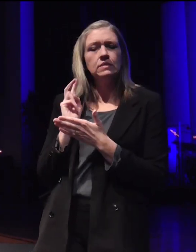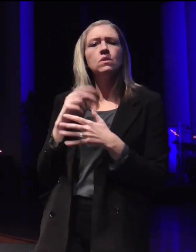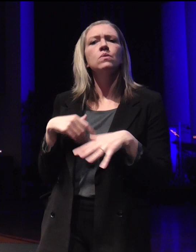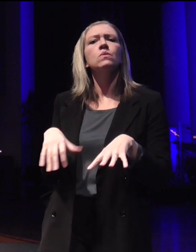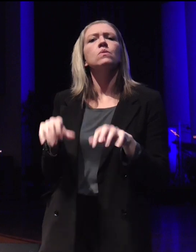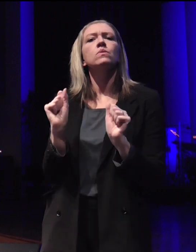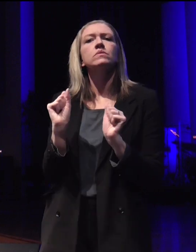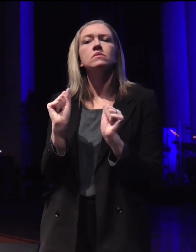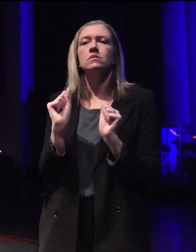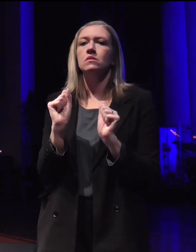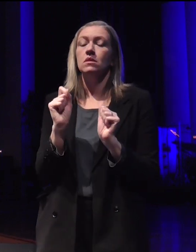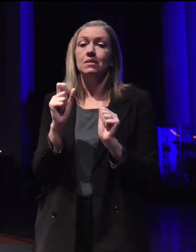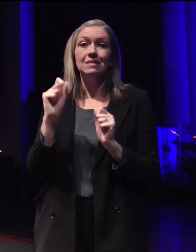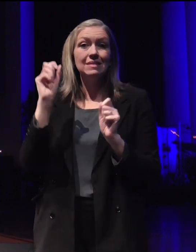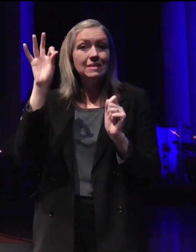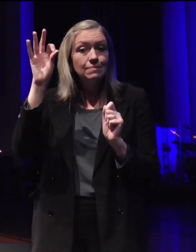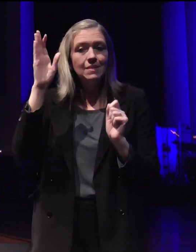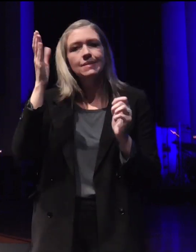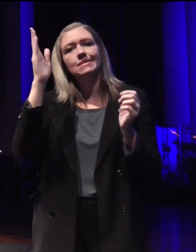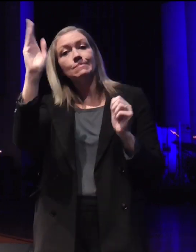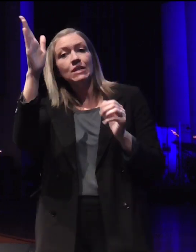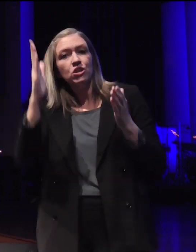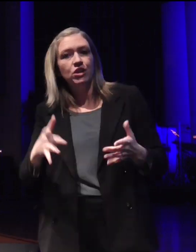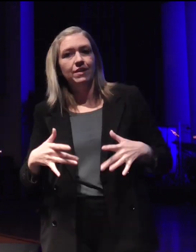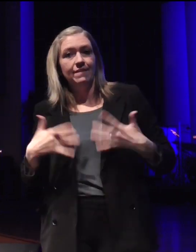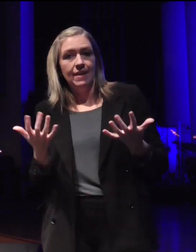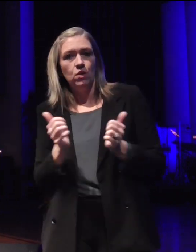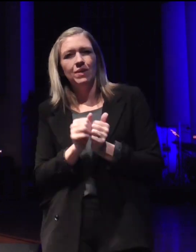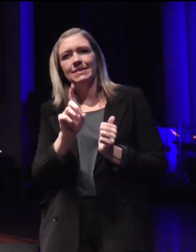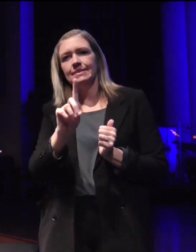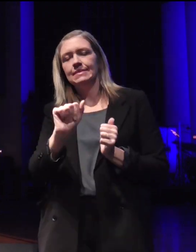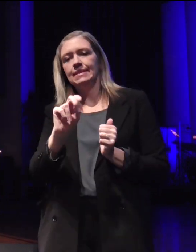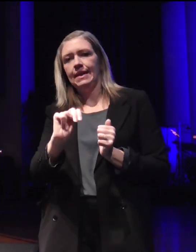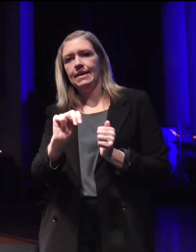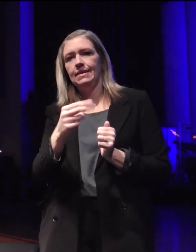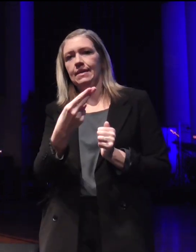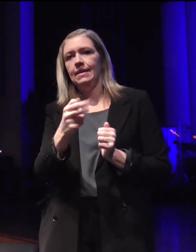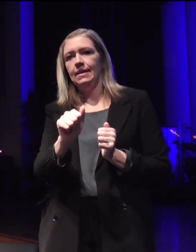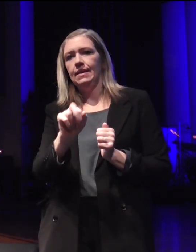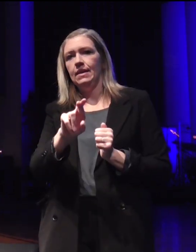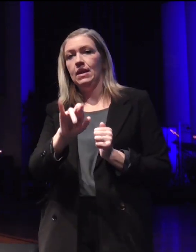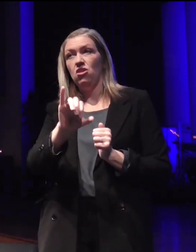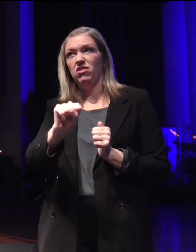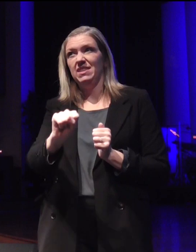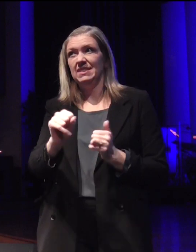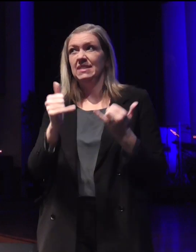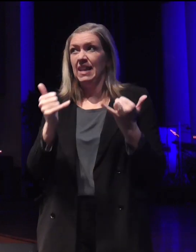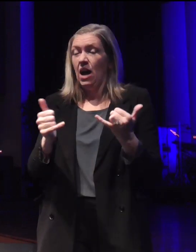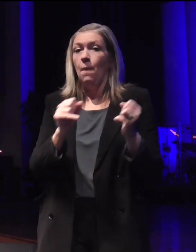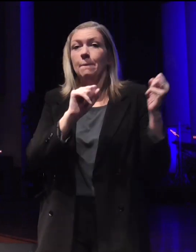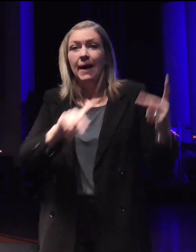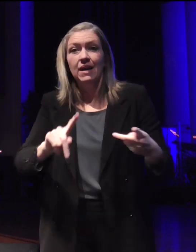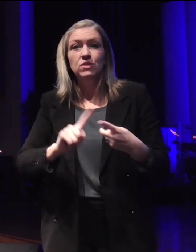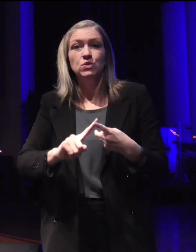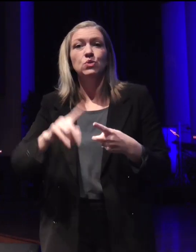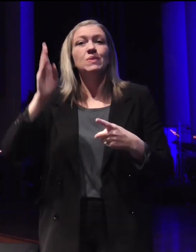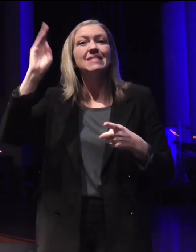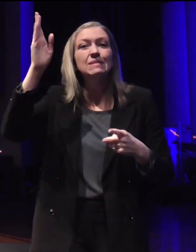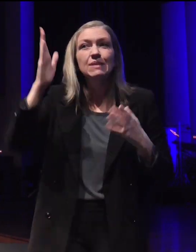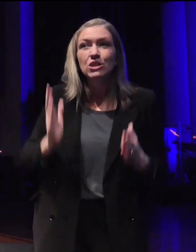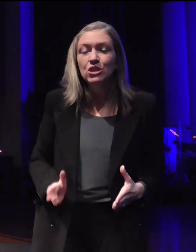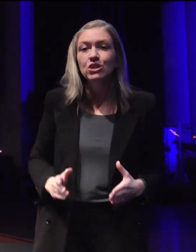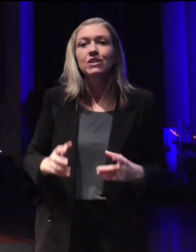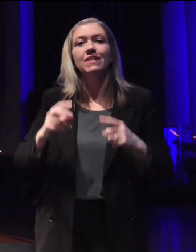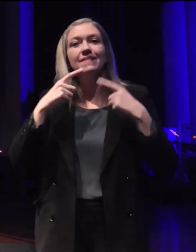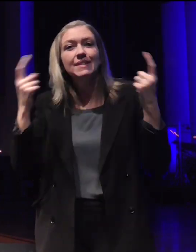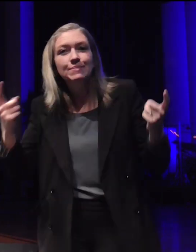a wonderful renowned speaker event with Dan Harris, and we are back in the renowned speaking business. Yes, that's great.